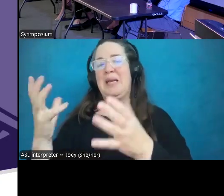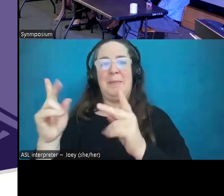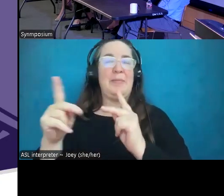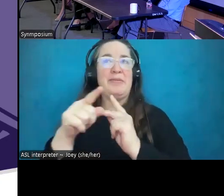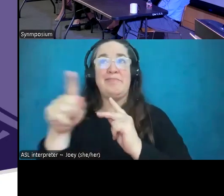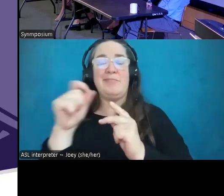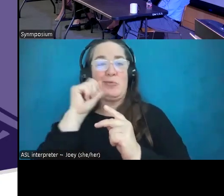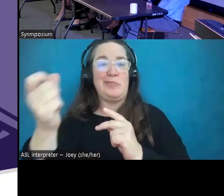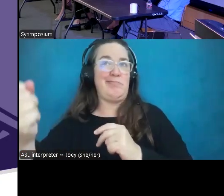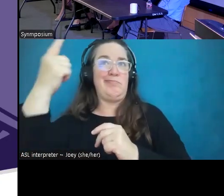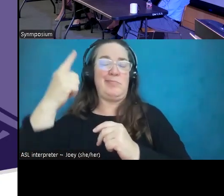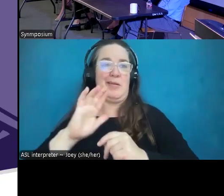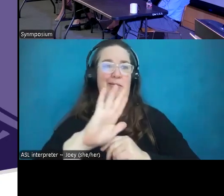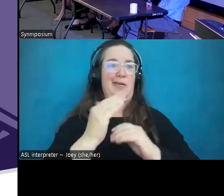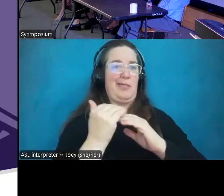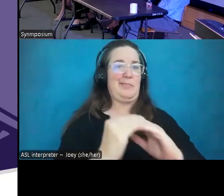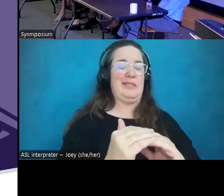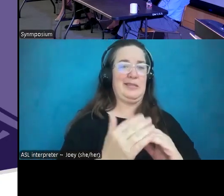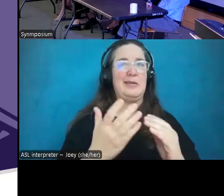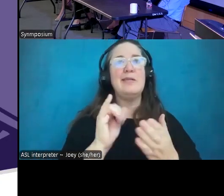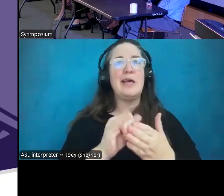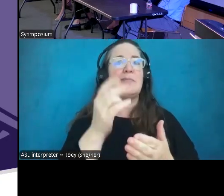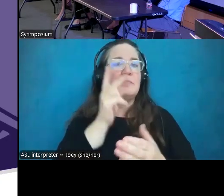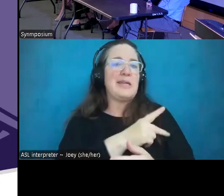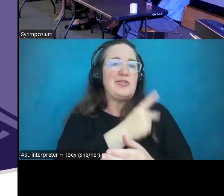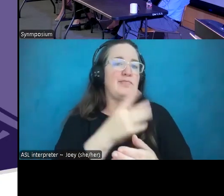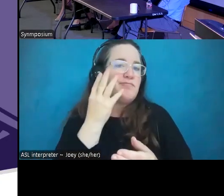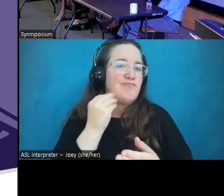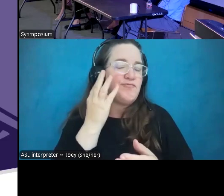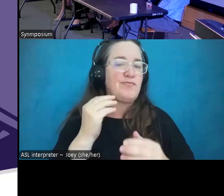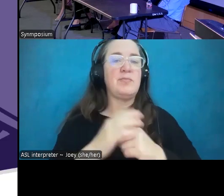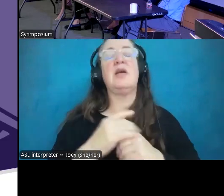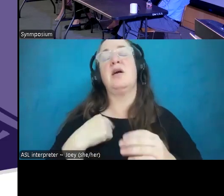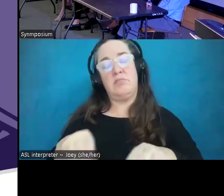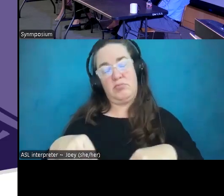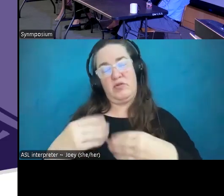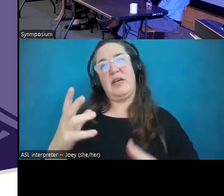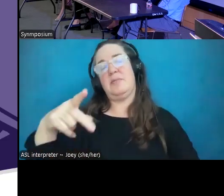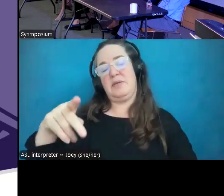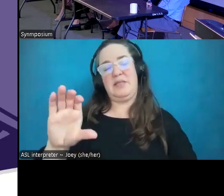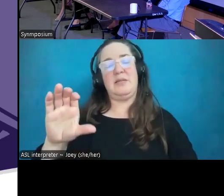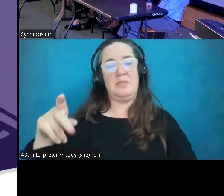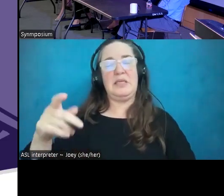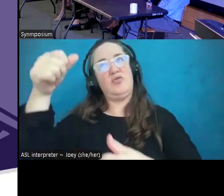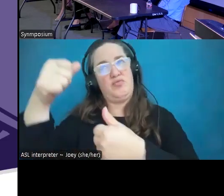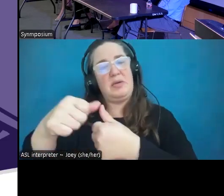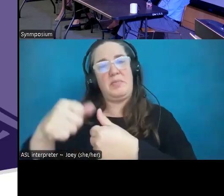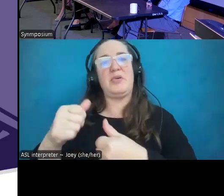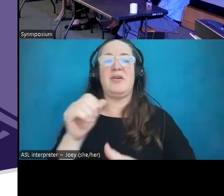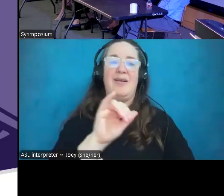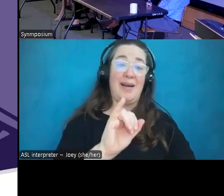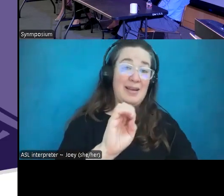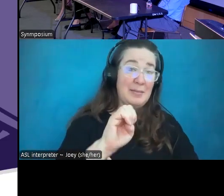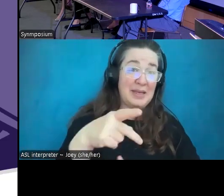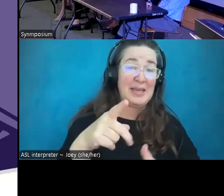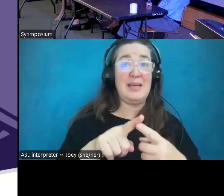that patients experience. And so I do encourage primary care clinicians to remember that those IEPs and